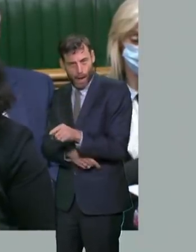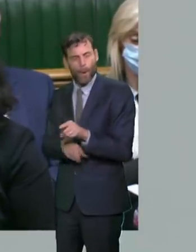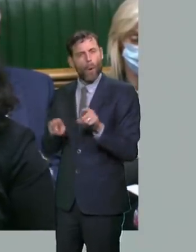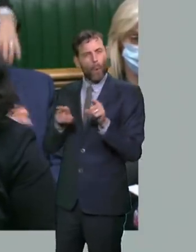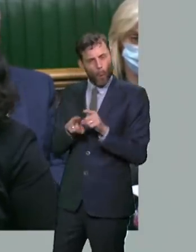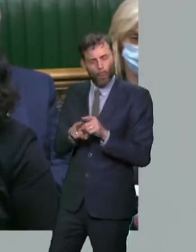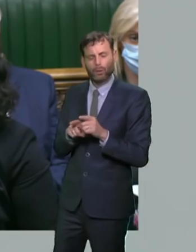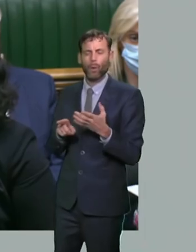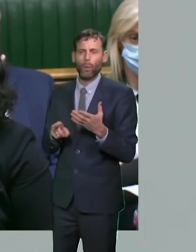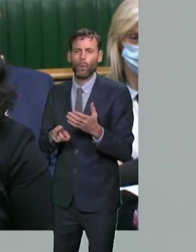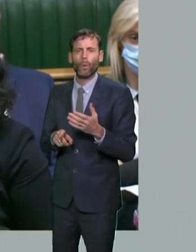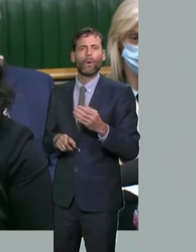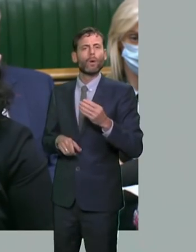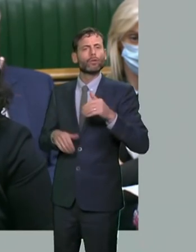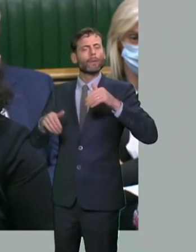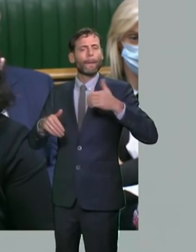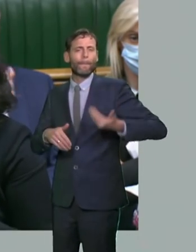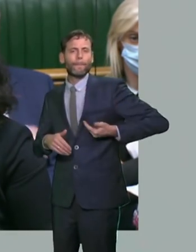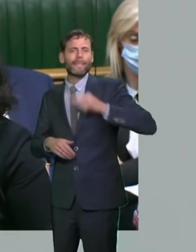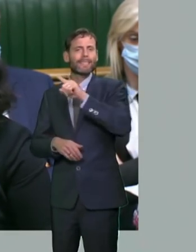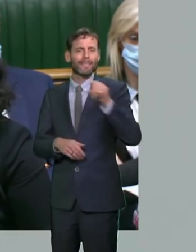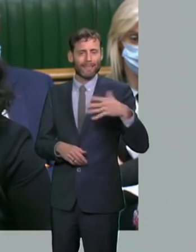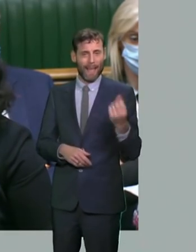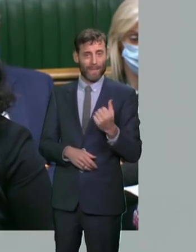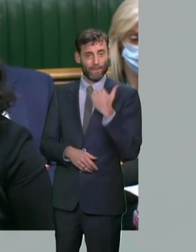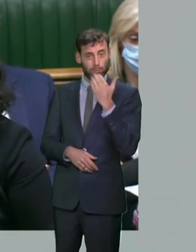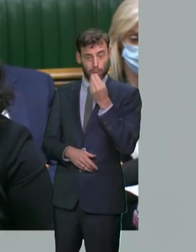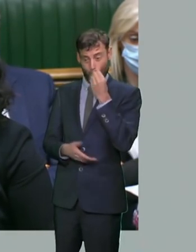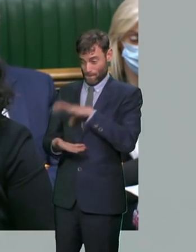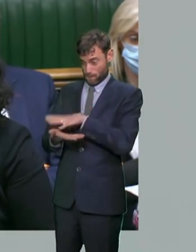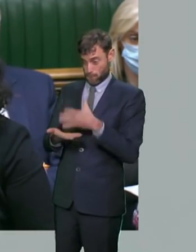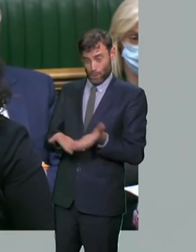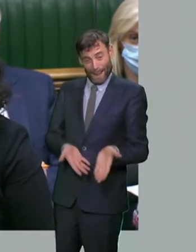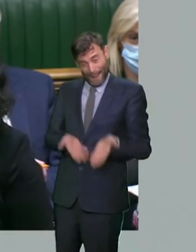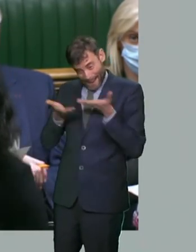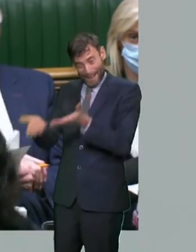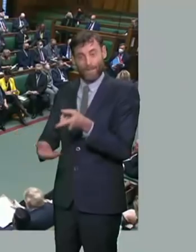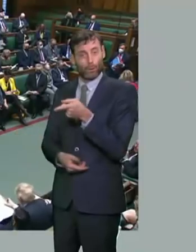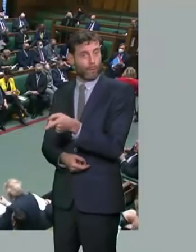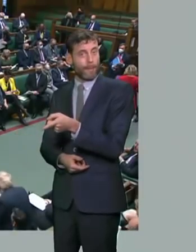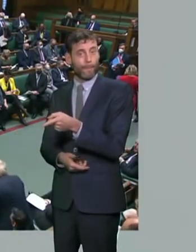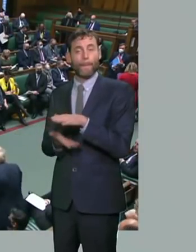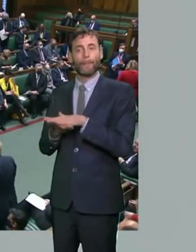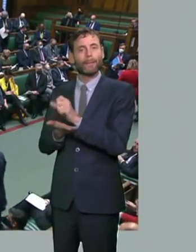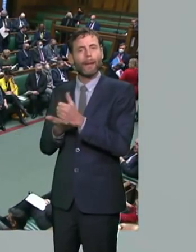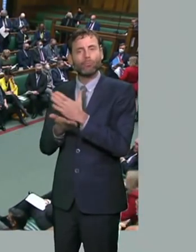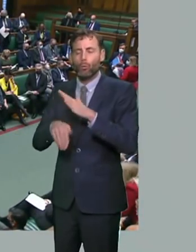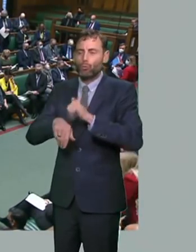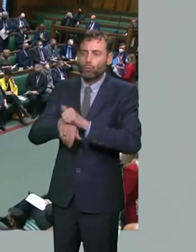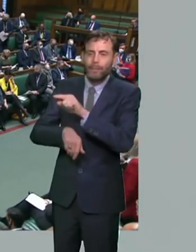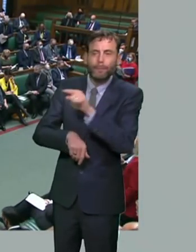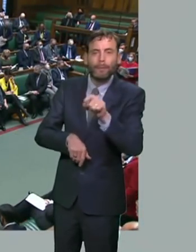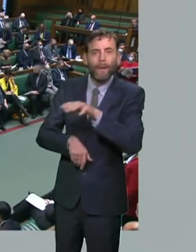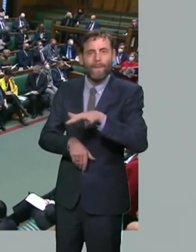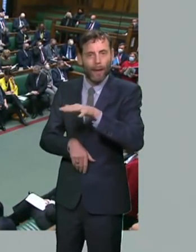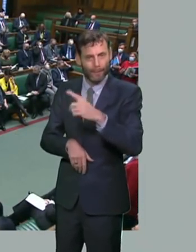businesses to give away surplus food this winter so that no family need go hungry this Christmas? Prime Minister. I want to thank